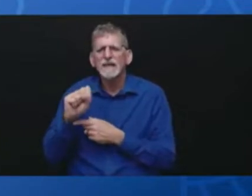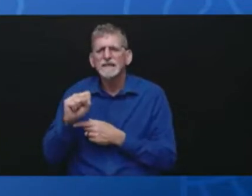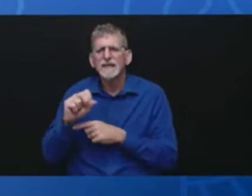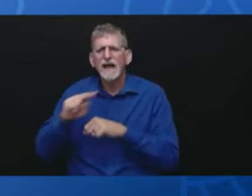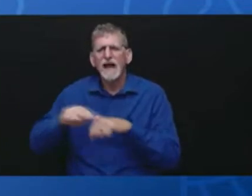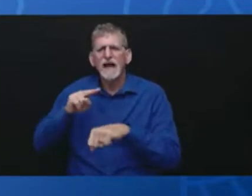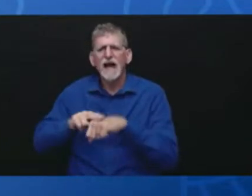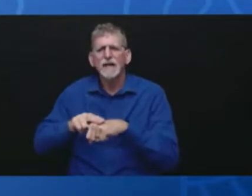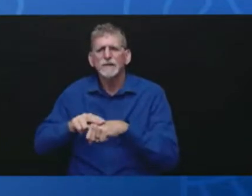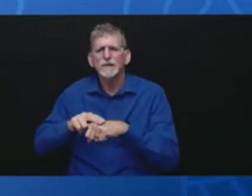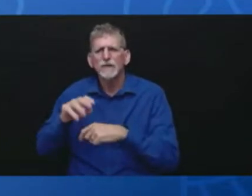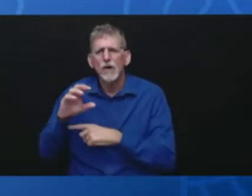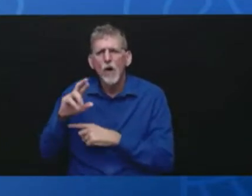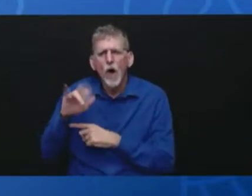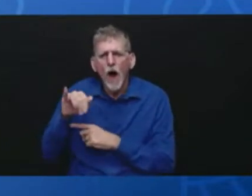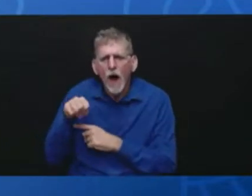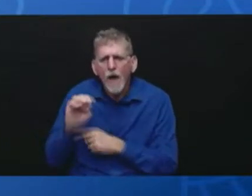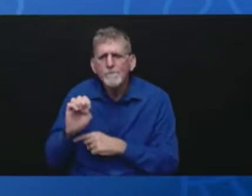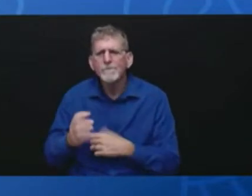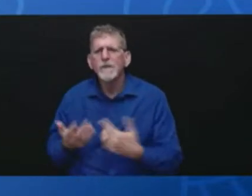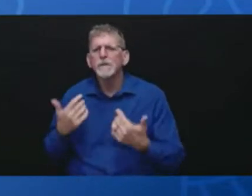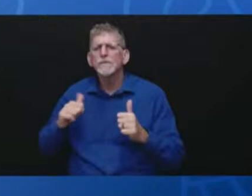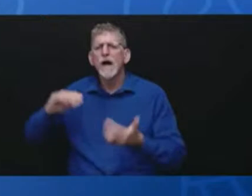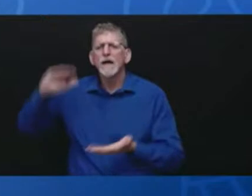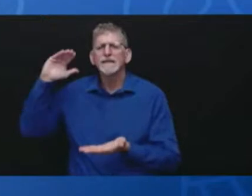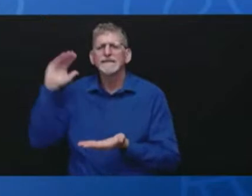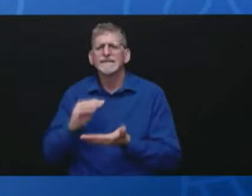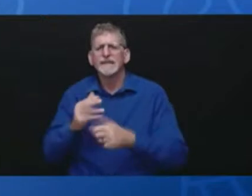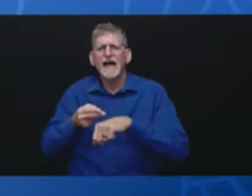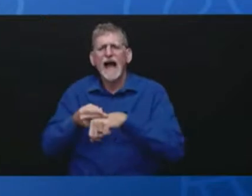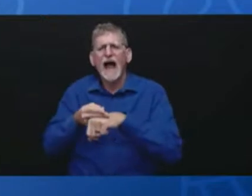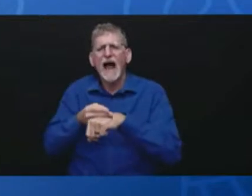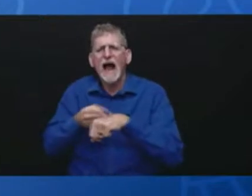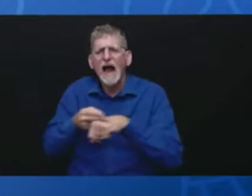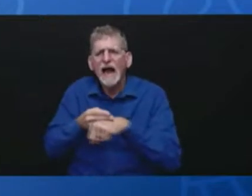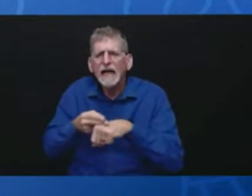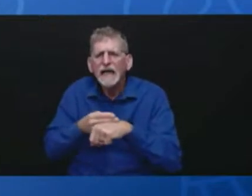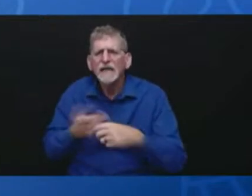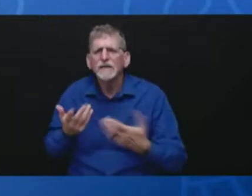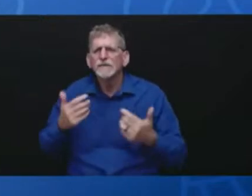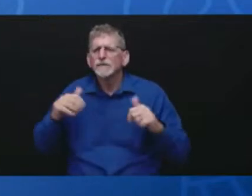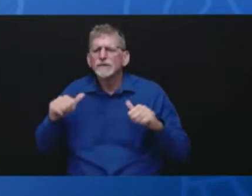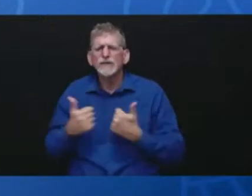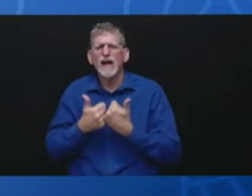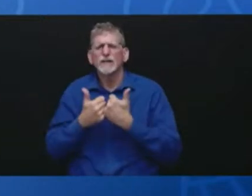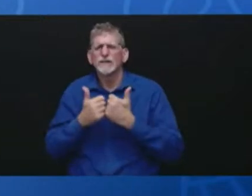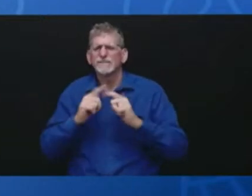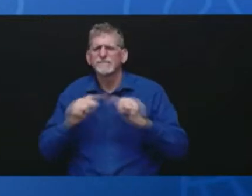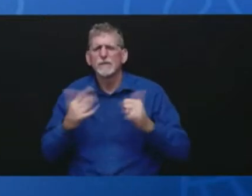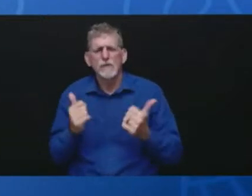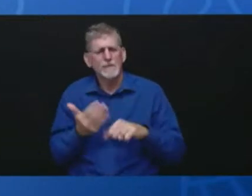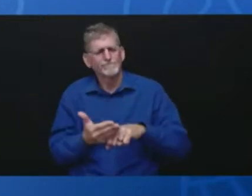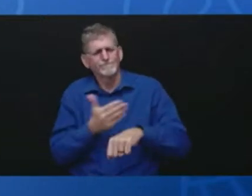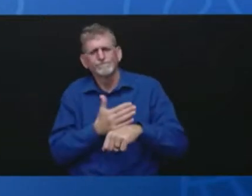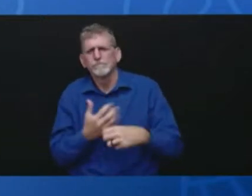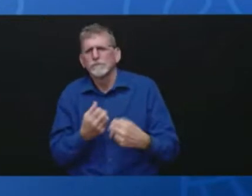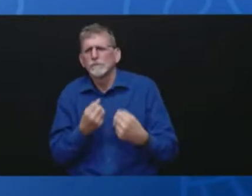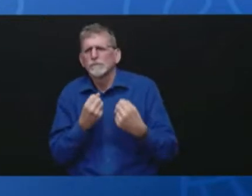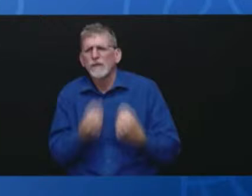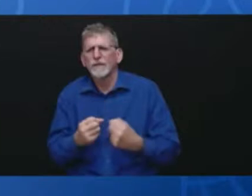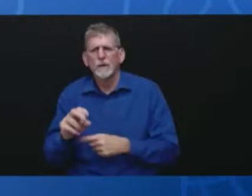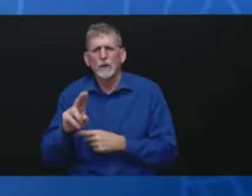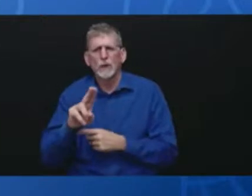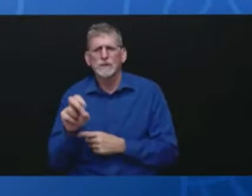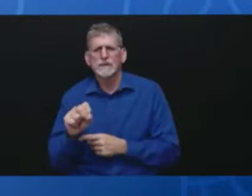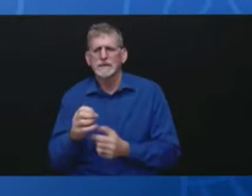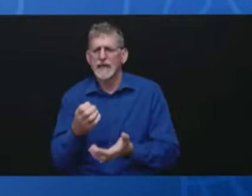and security challenges, and strengthen the United States economic partnership with Caribbean countries.